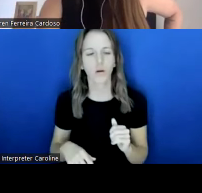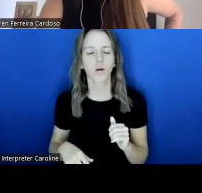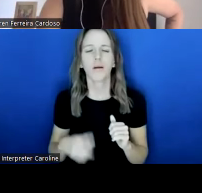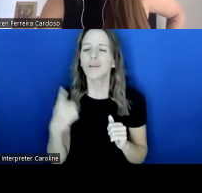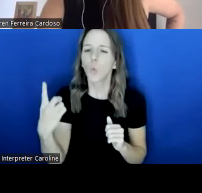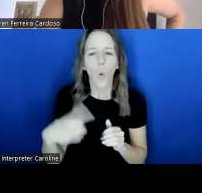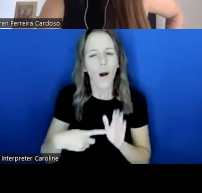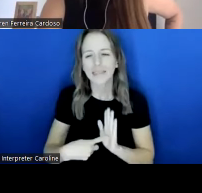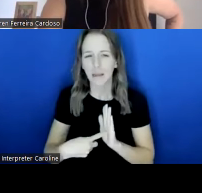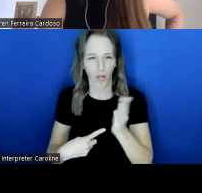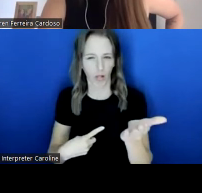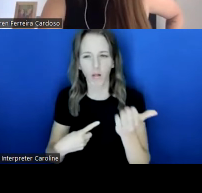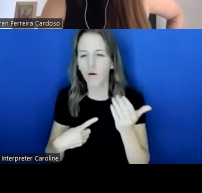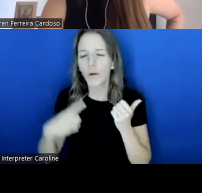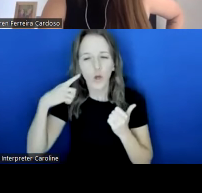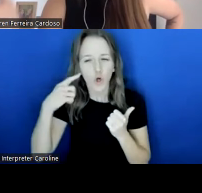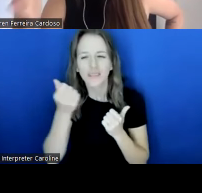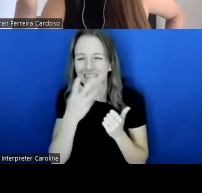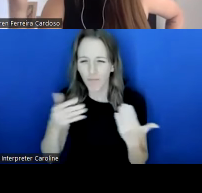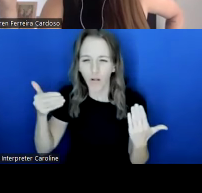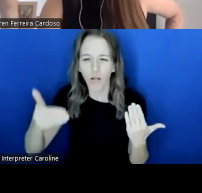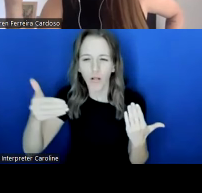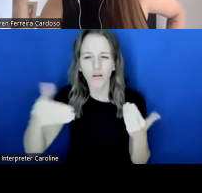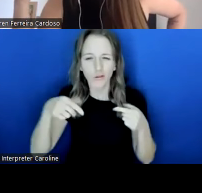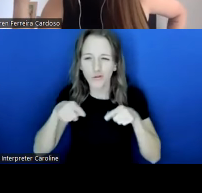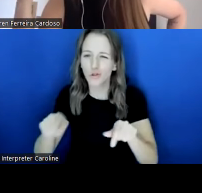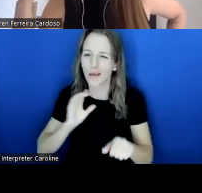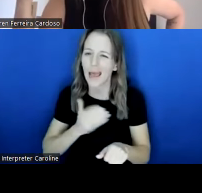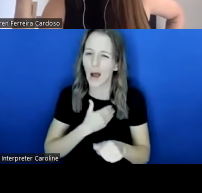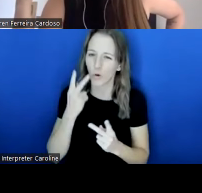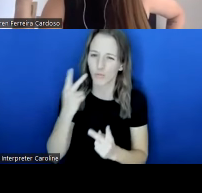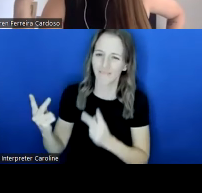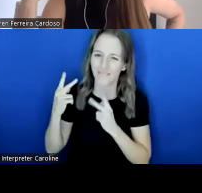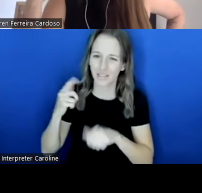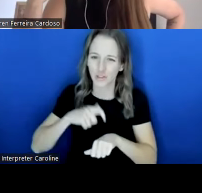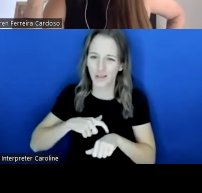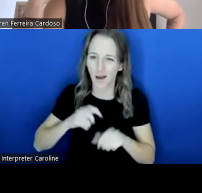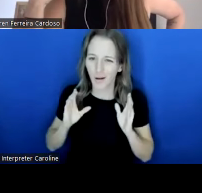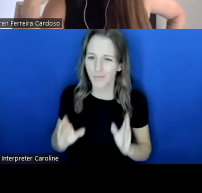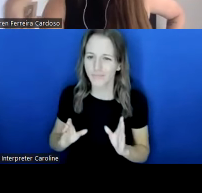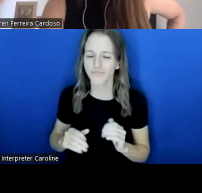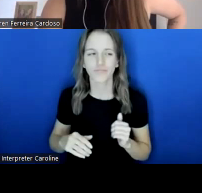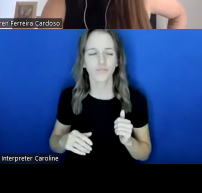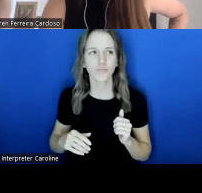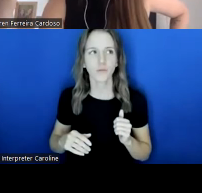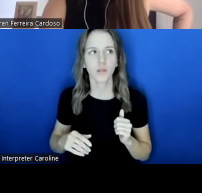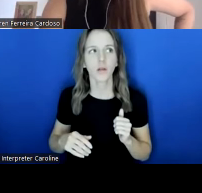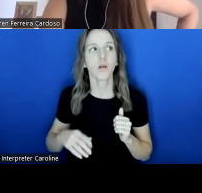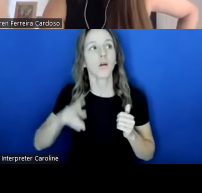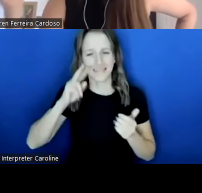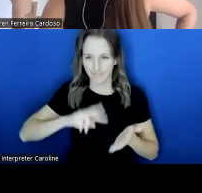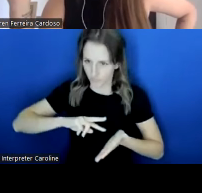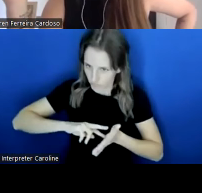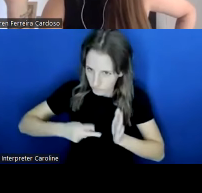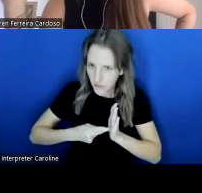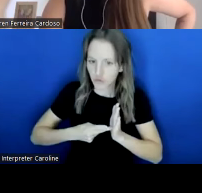one example, but we heard several over the course of doing this kind of reflection, that we really, by being deliberate, by taking the